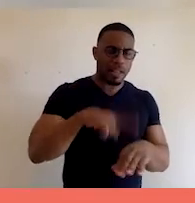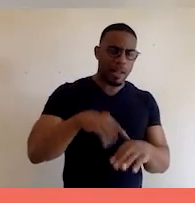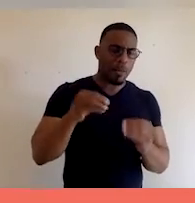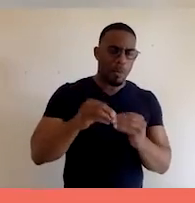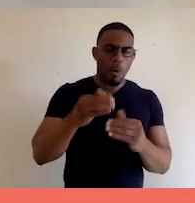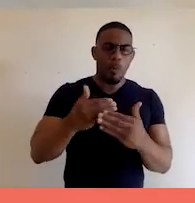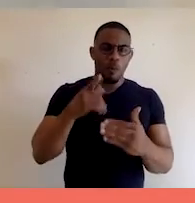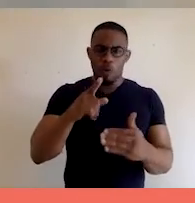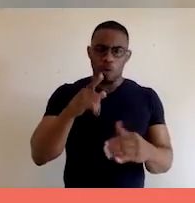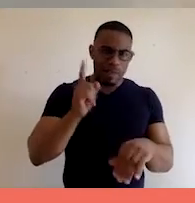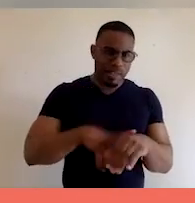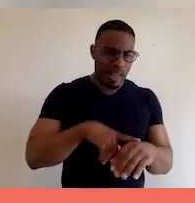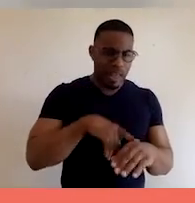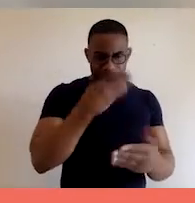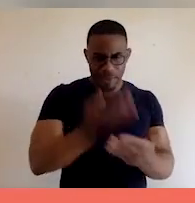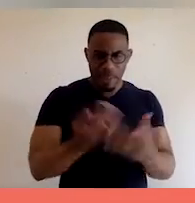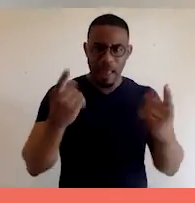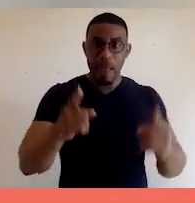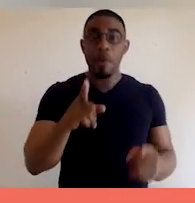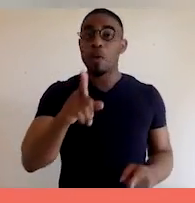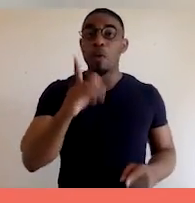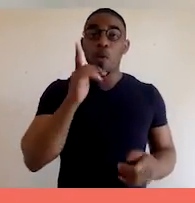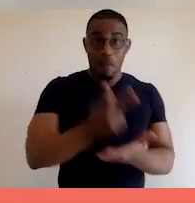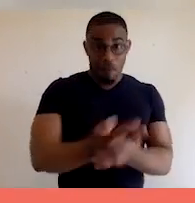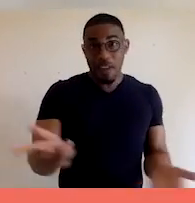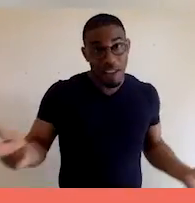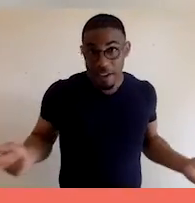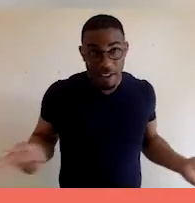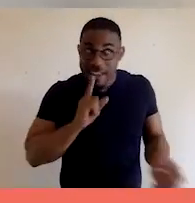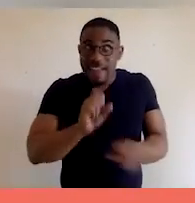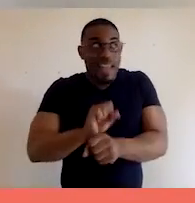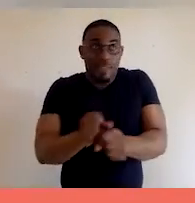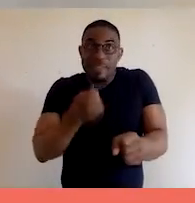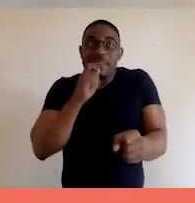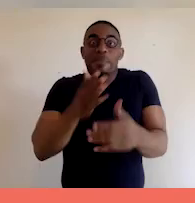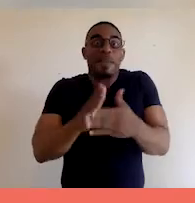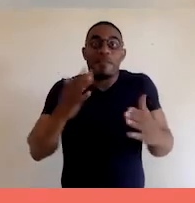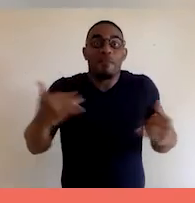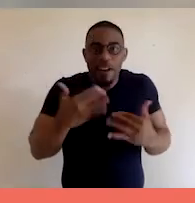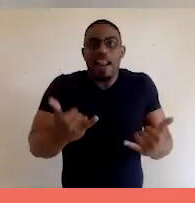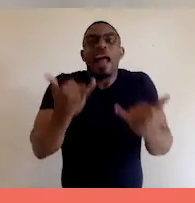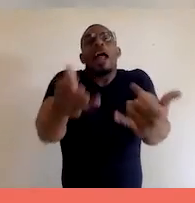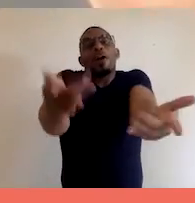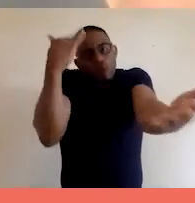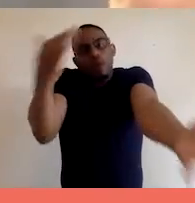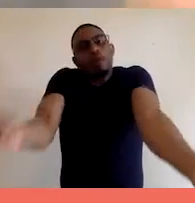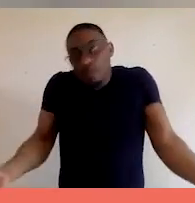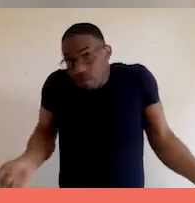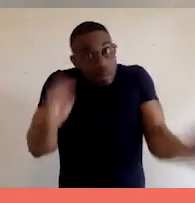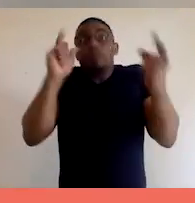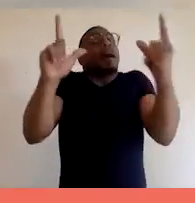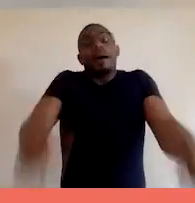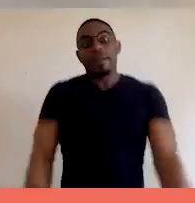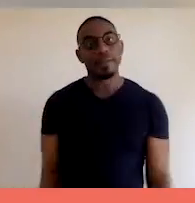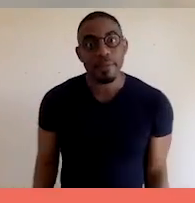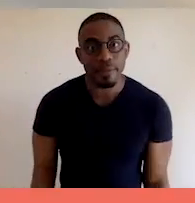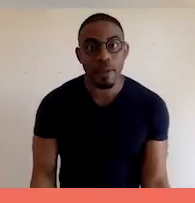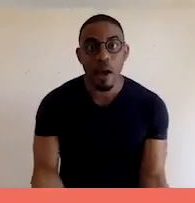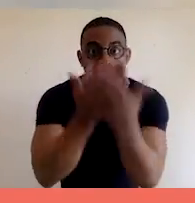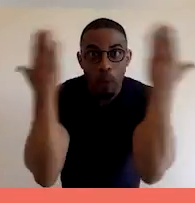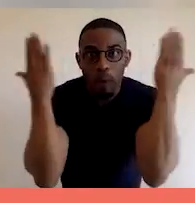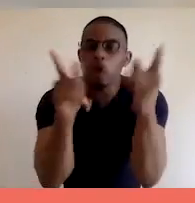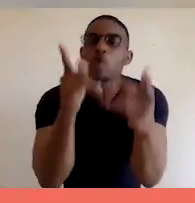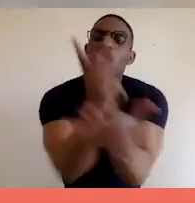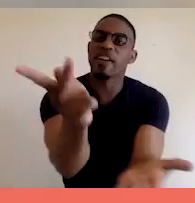more before your time comes. You are going to fail. Guarantee it. So stop being afraid now. Now you know. Surprise, it's gone. You're going to